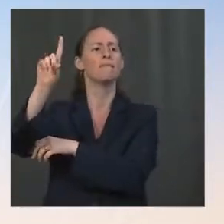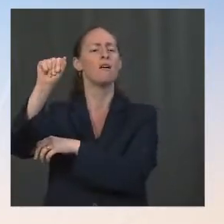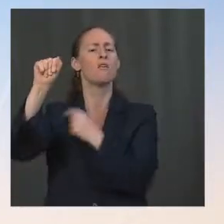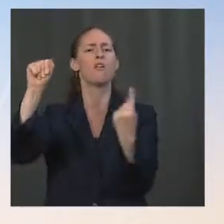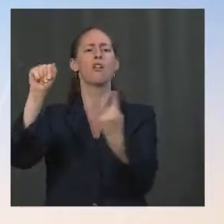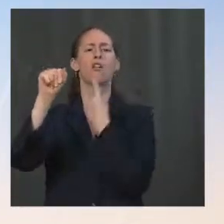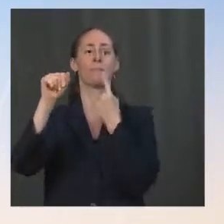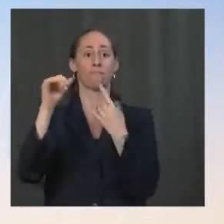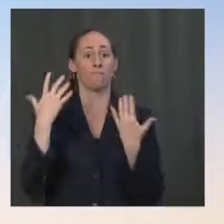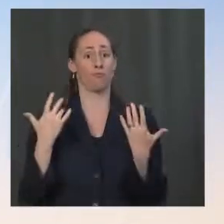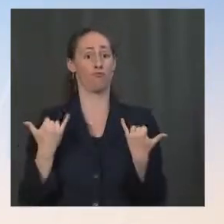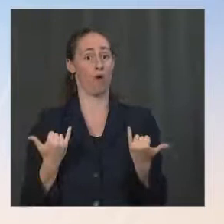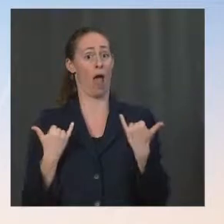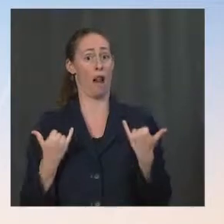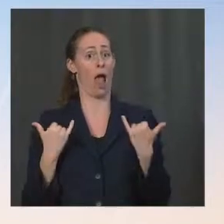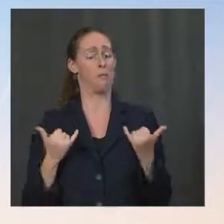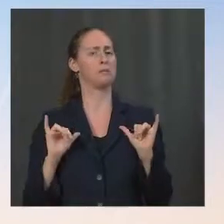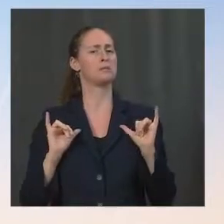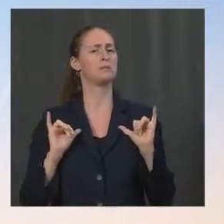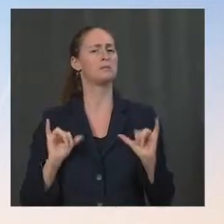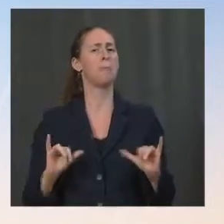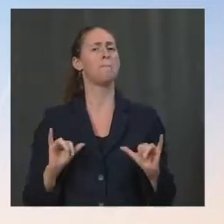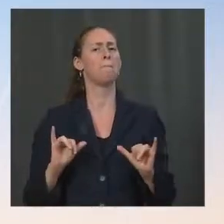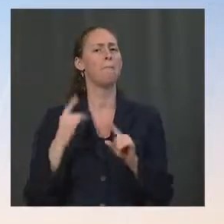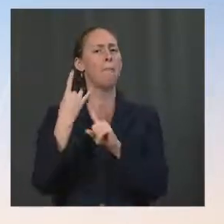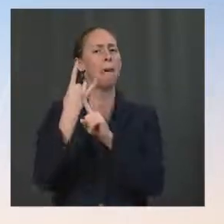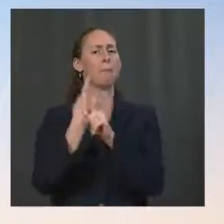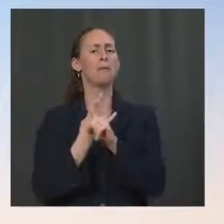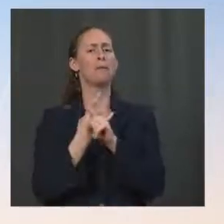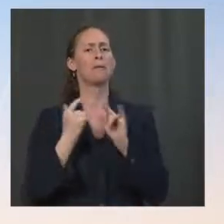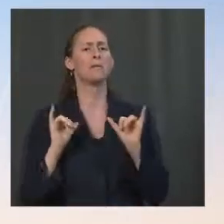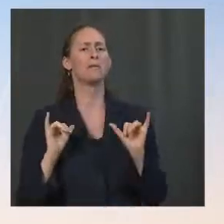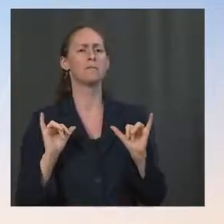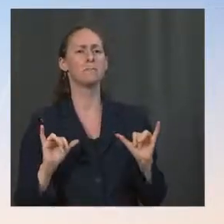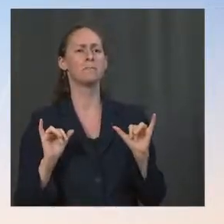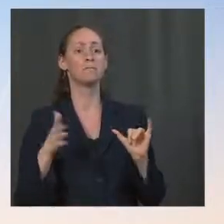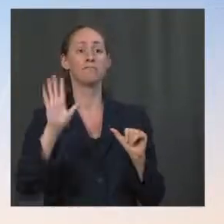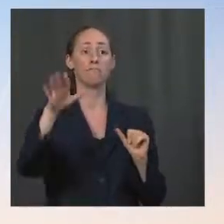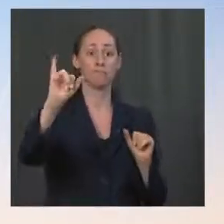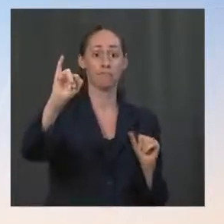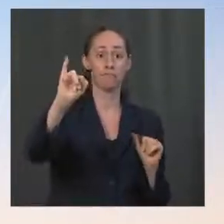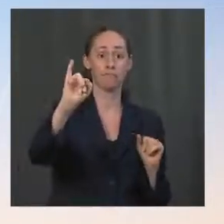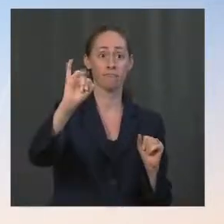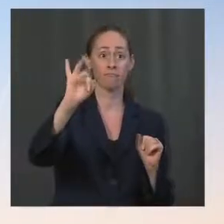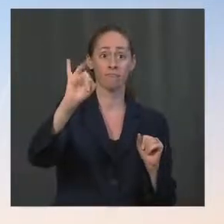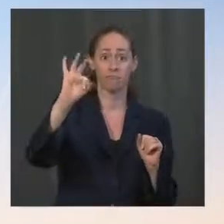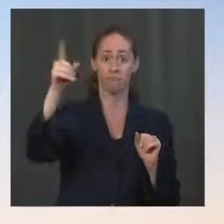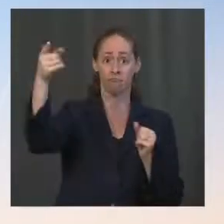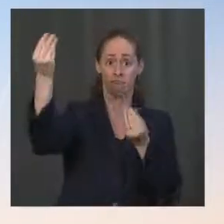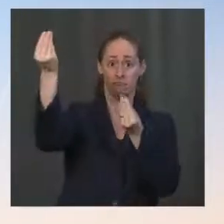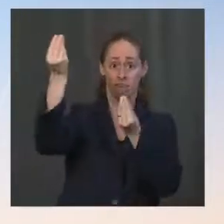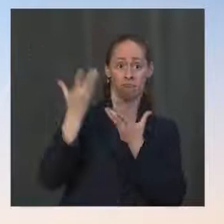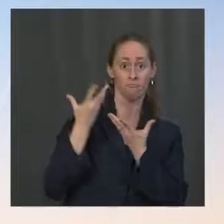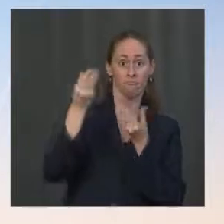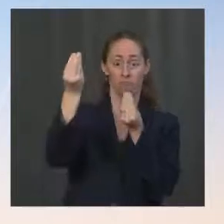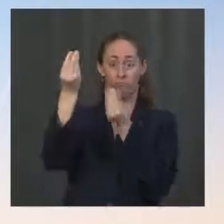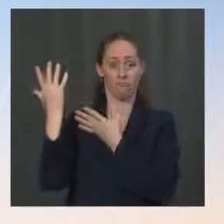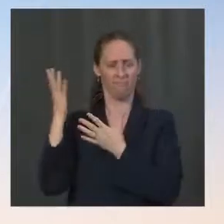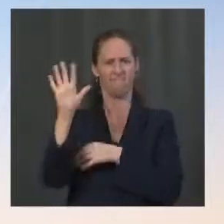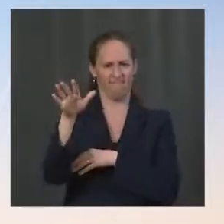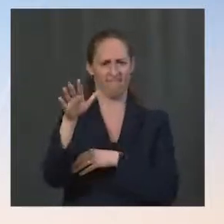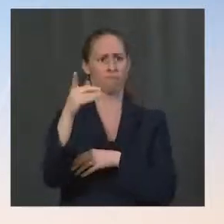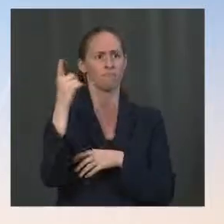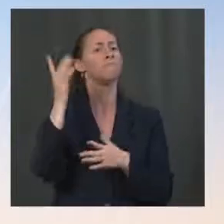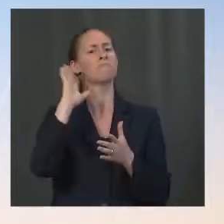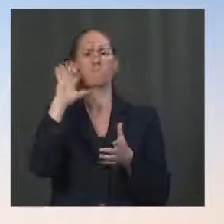not changed. So I want to be very clear on that. If they were to change their guidance based on data for any particular group, he would, of course, abide